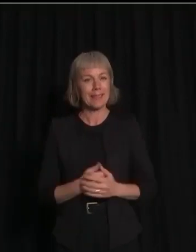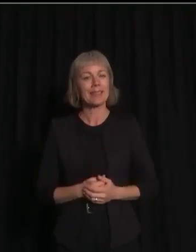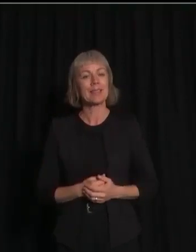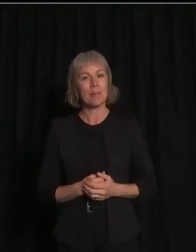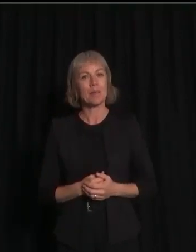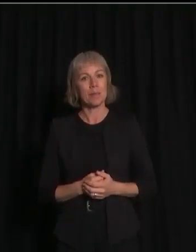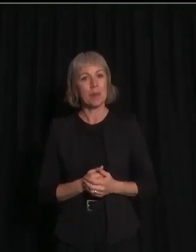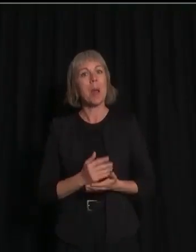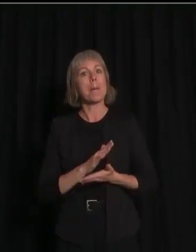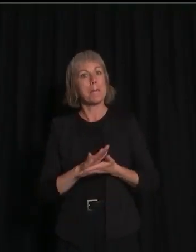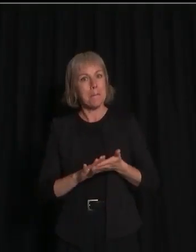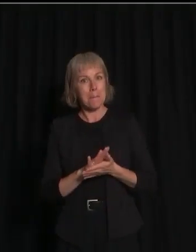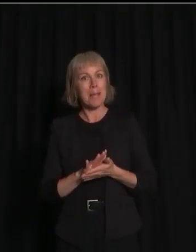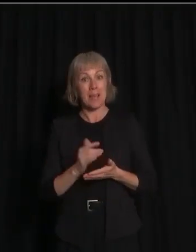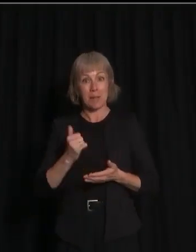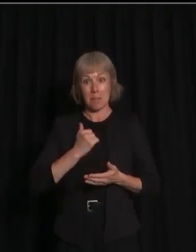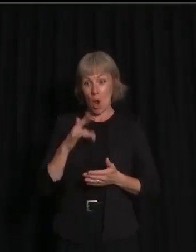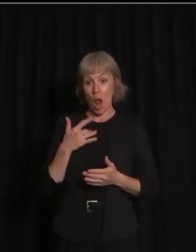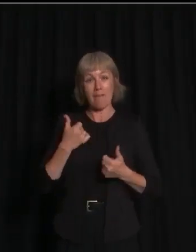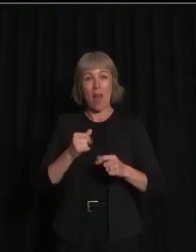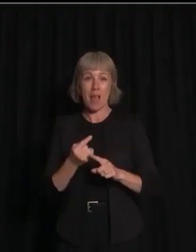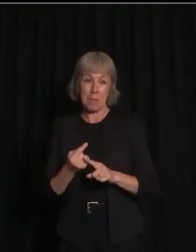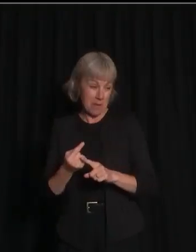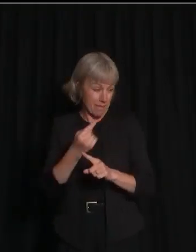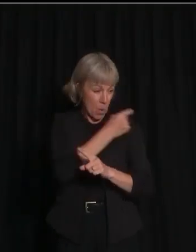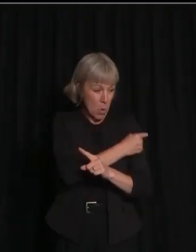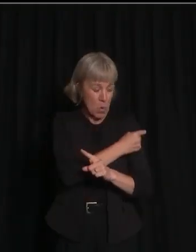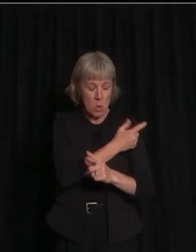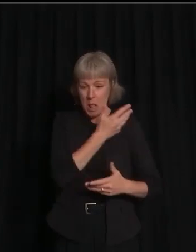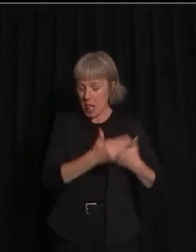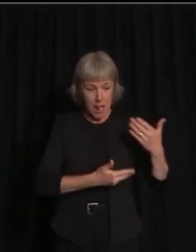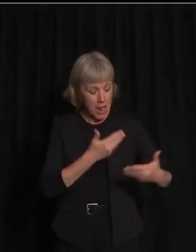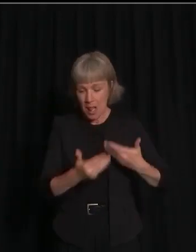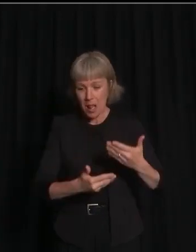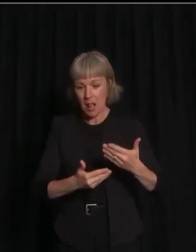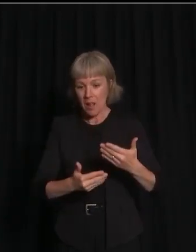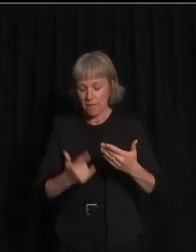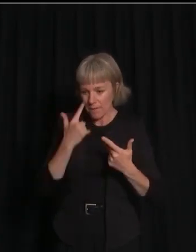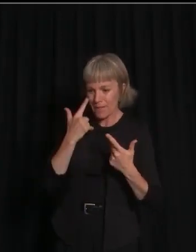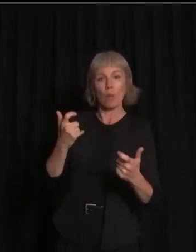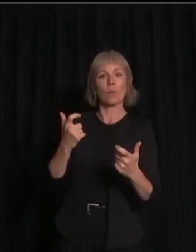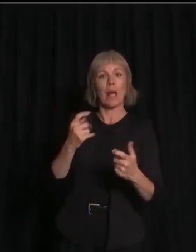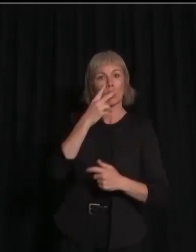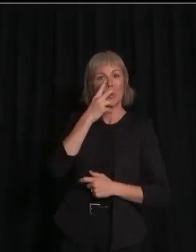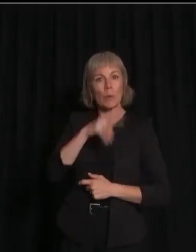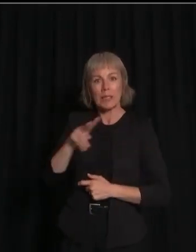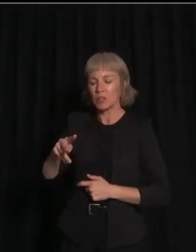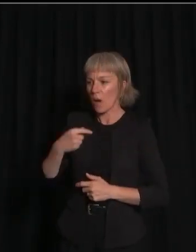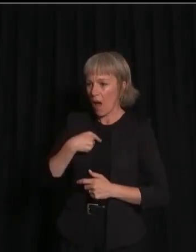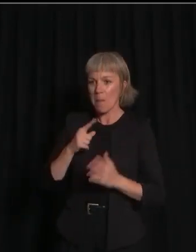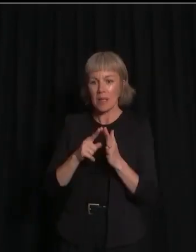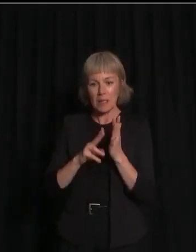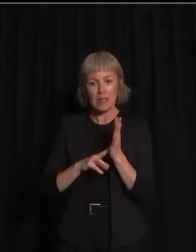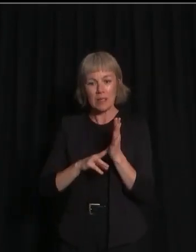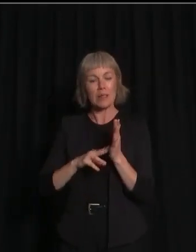literally split my life into before and after, and my life really began when I was 22 and I found out that I'm intersex.